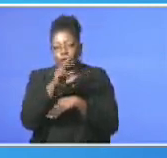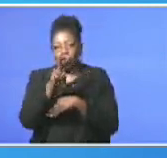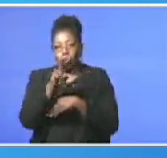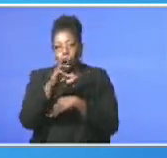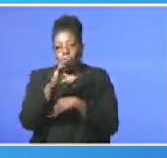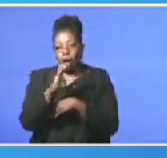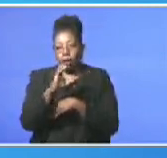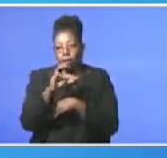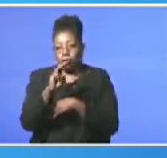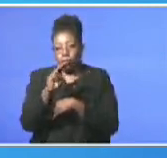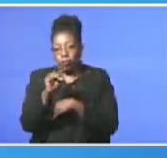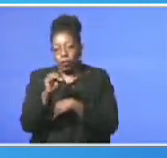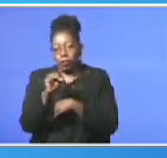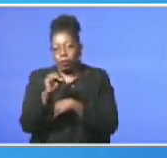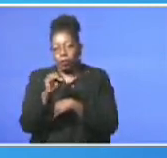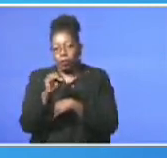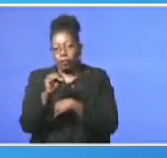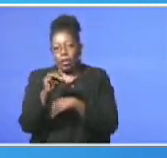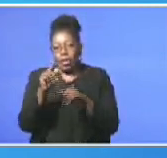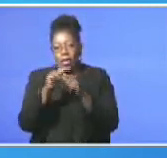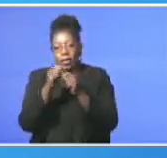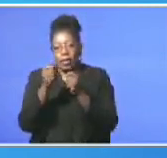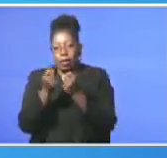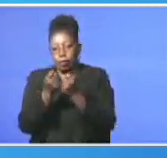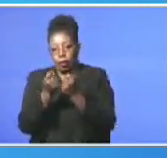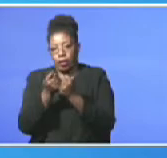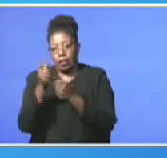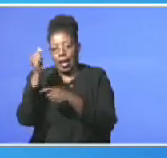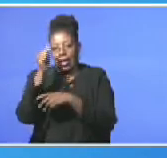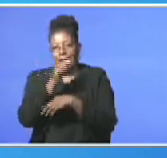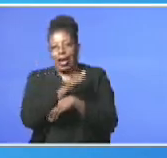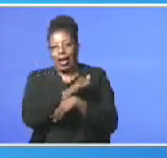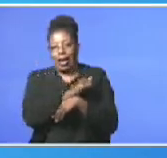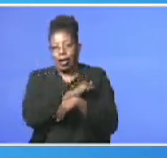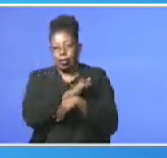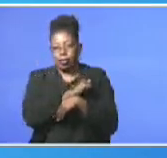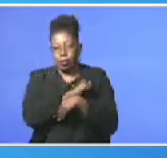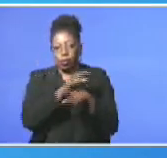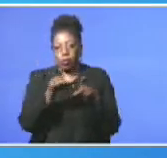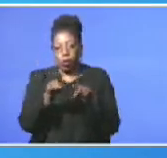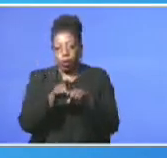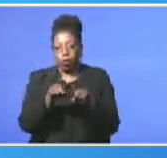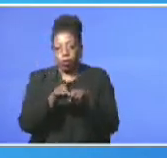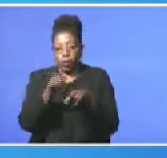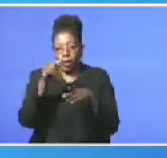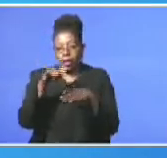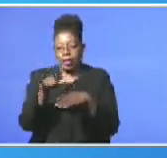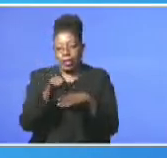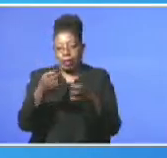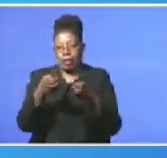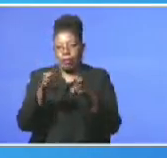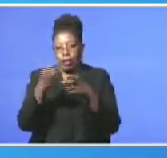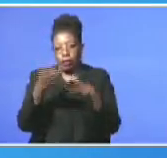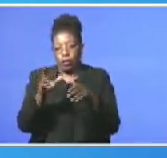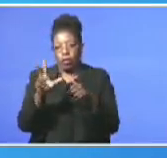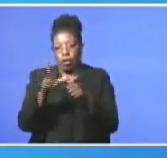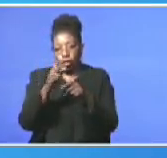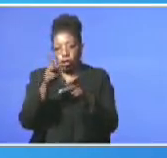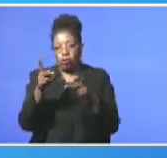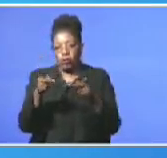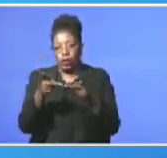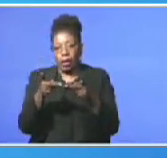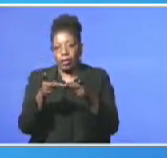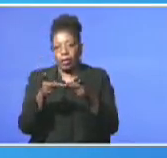in 21.42. His teammate and Andrews native Donovan Storr also in that event, finishing third in